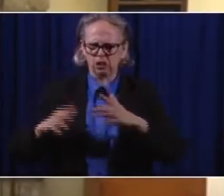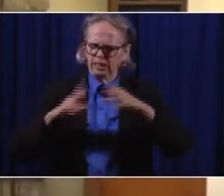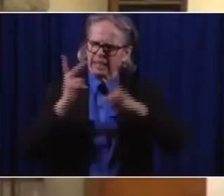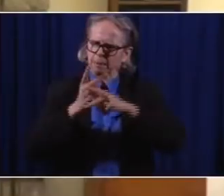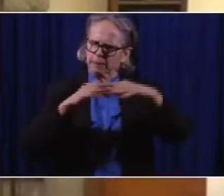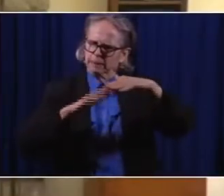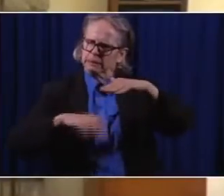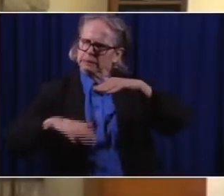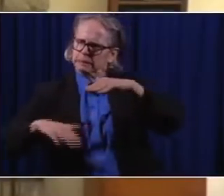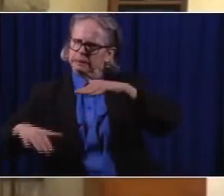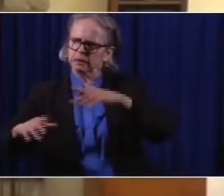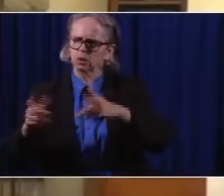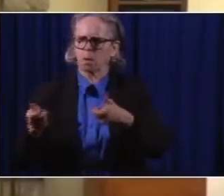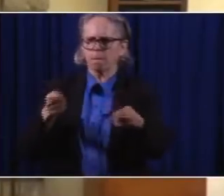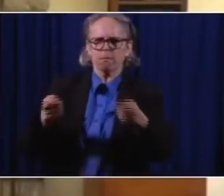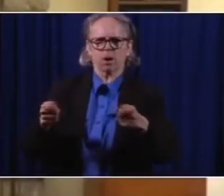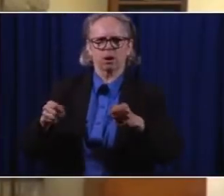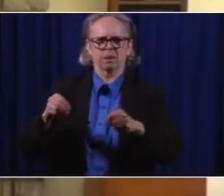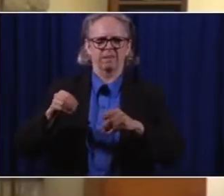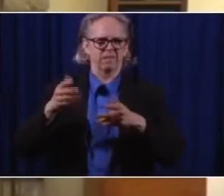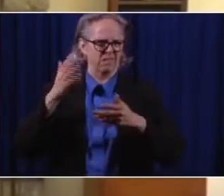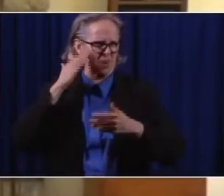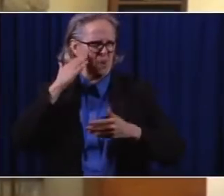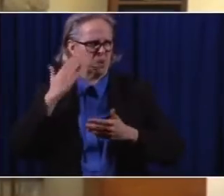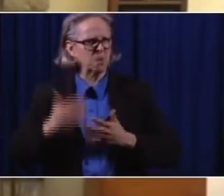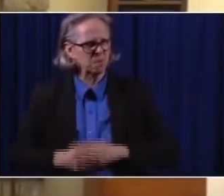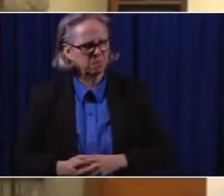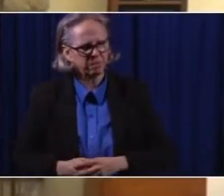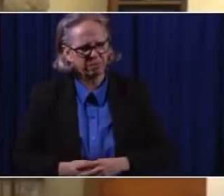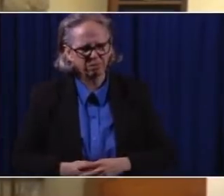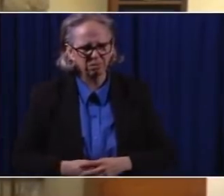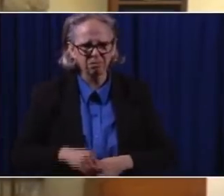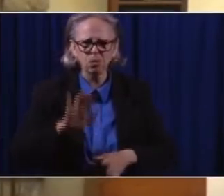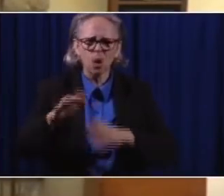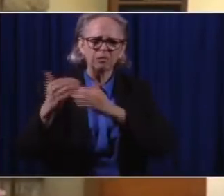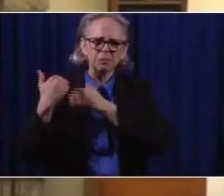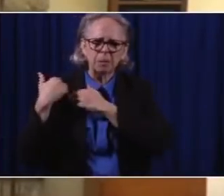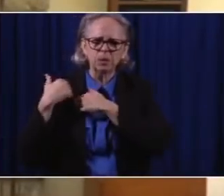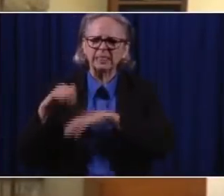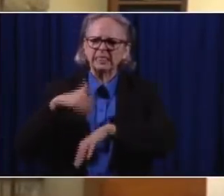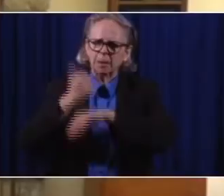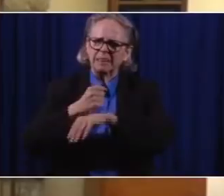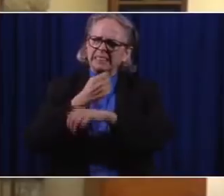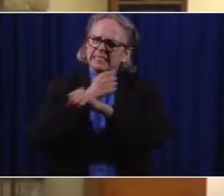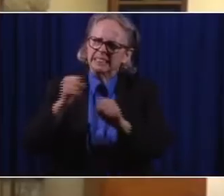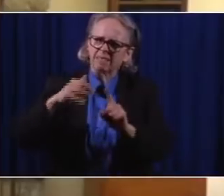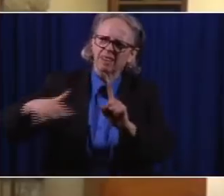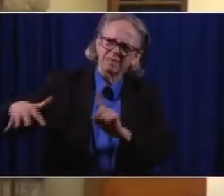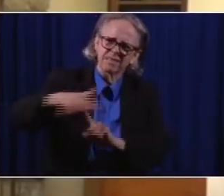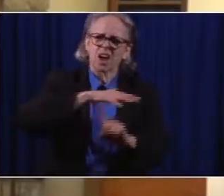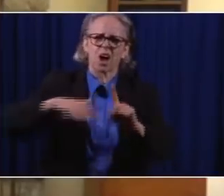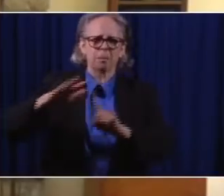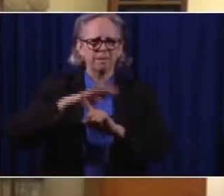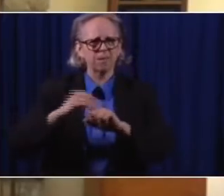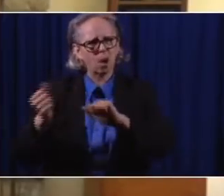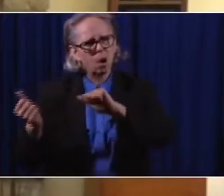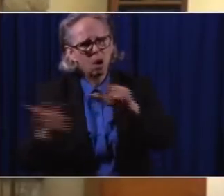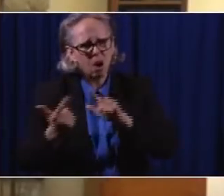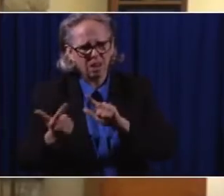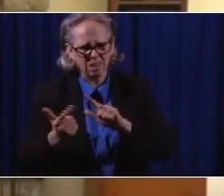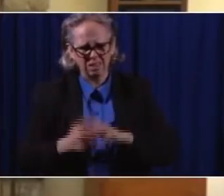to see that it's a safe working environment, just like anything else. And wearing a mask is part of